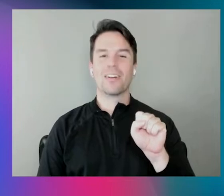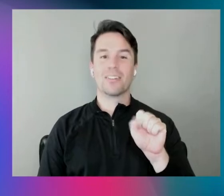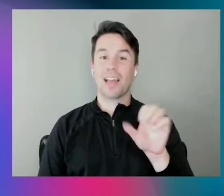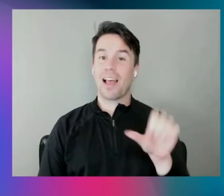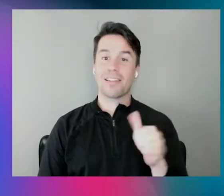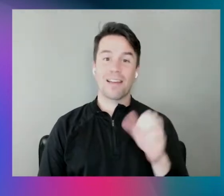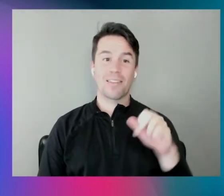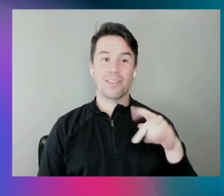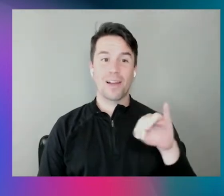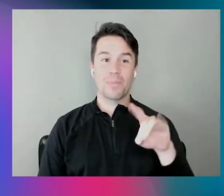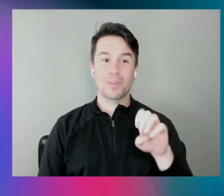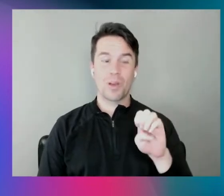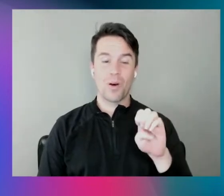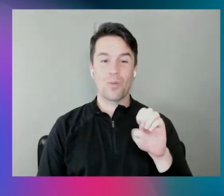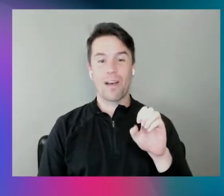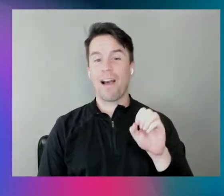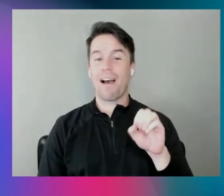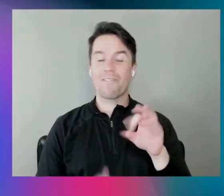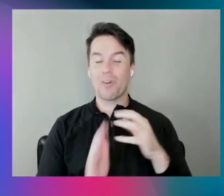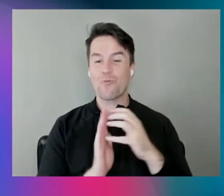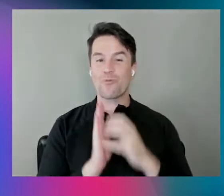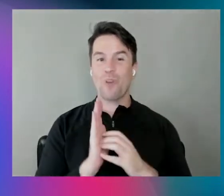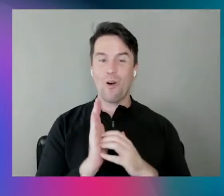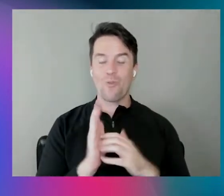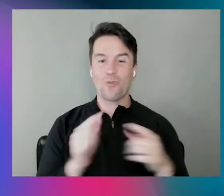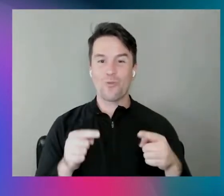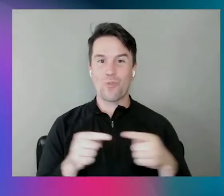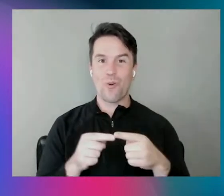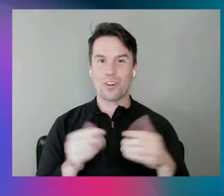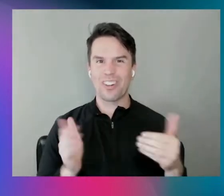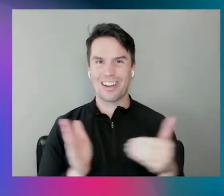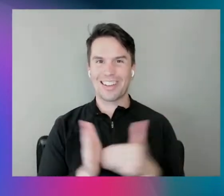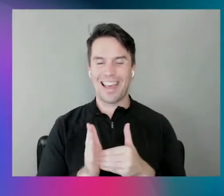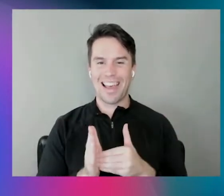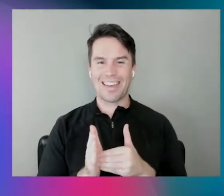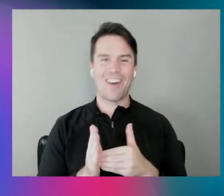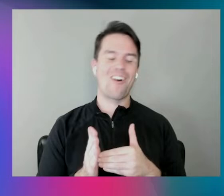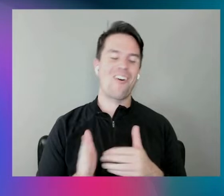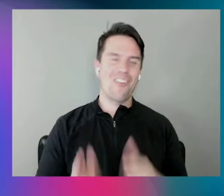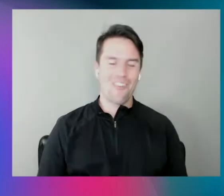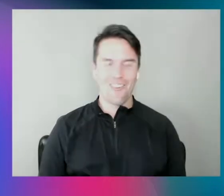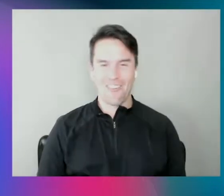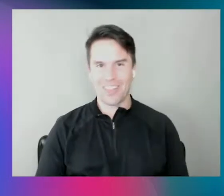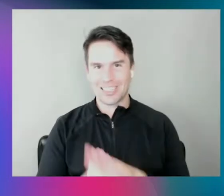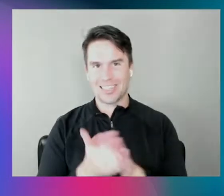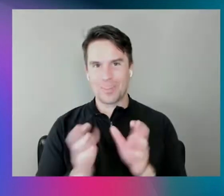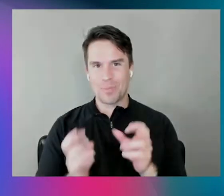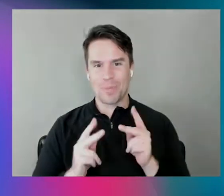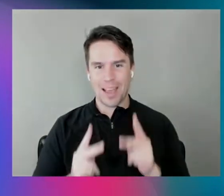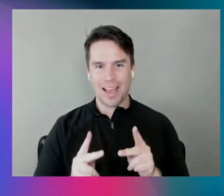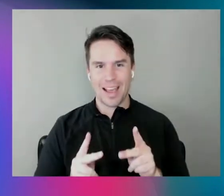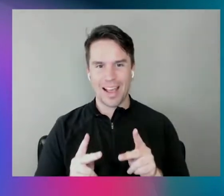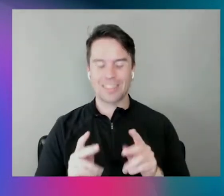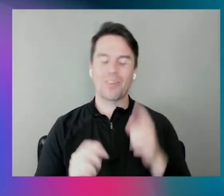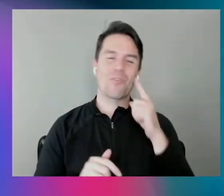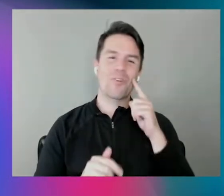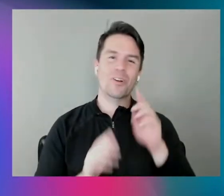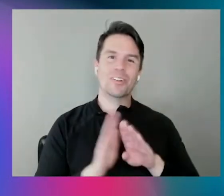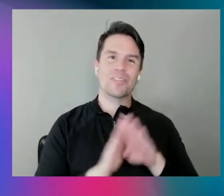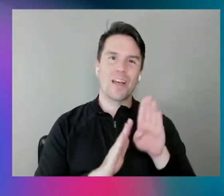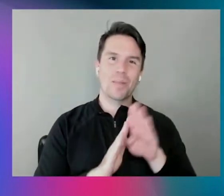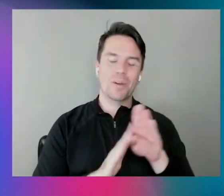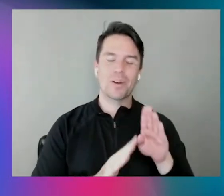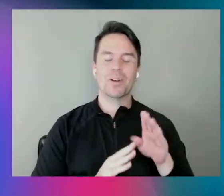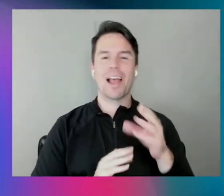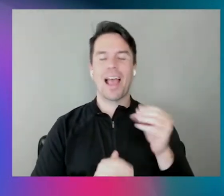Corner again! Code Corner again, so soon. It's good to be back, isn't it? All right. I'm Steve Roberts, developer advocate for .NET and PowerShell at AWS, and you